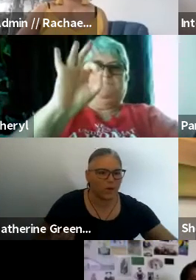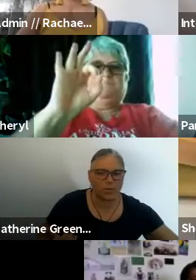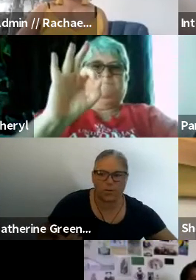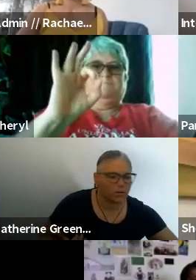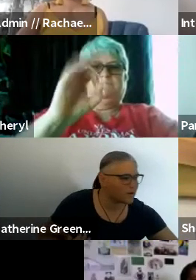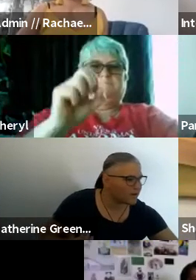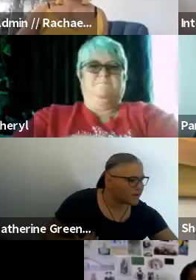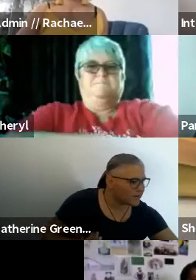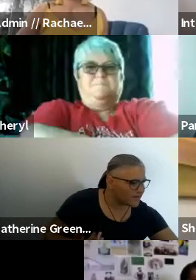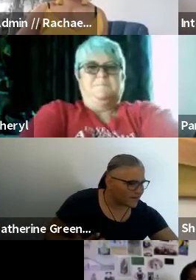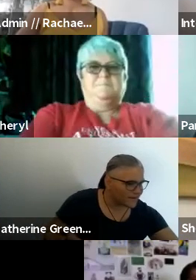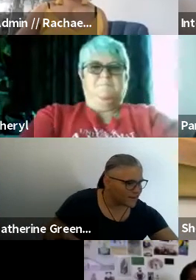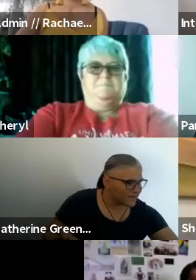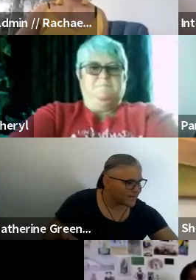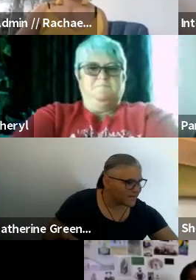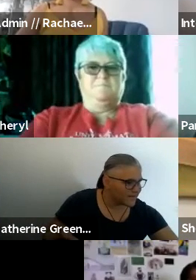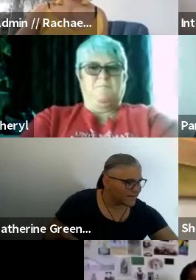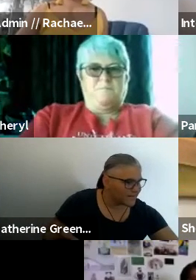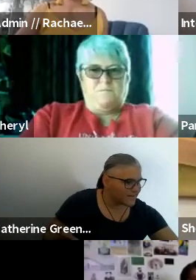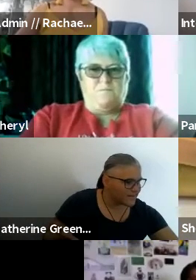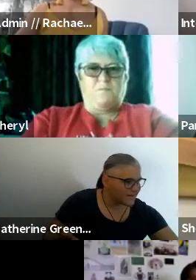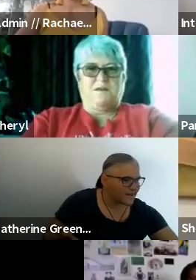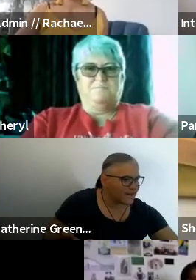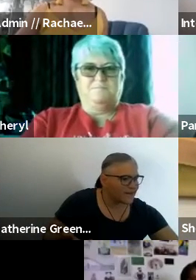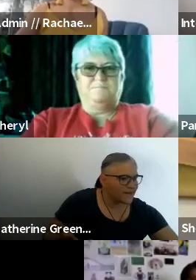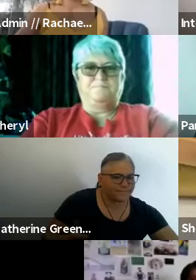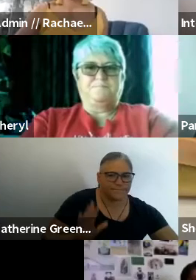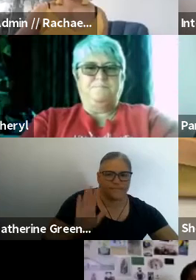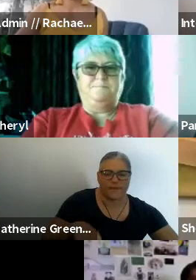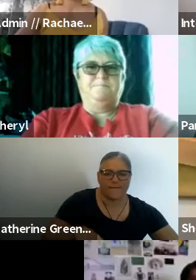I've lost the interpreter now. Where's the interpreter gone?